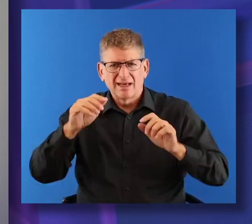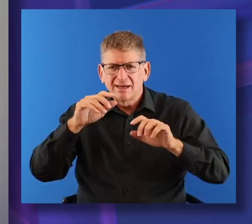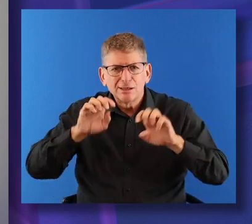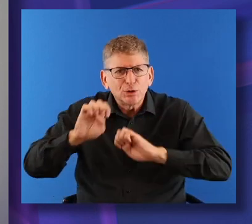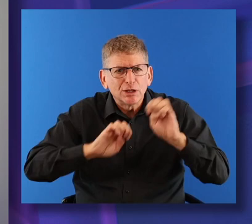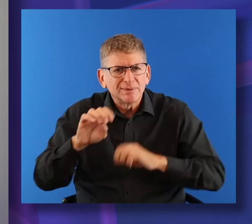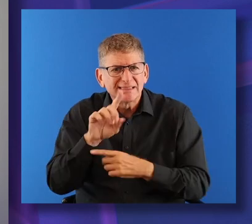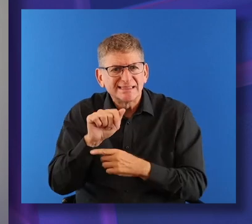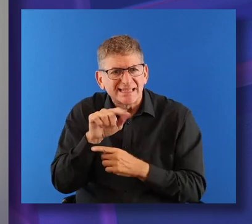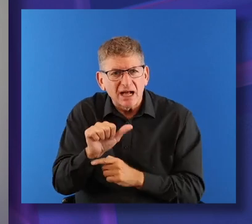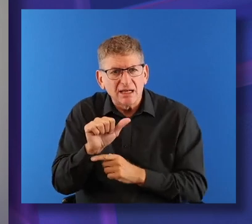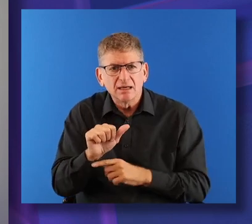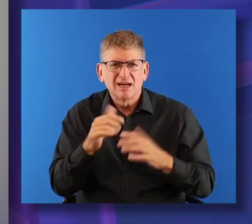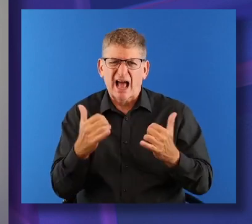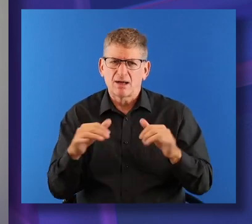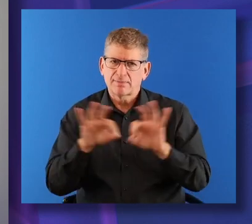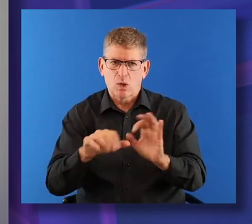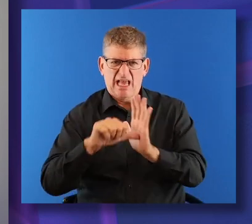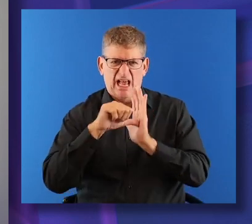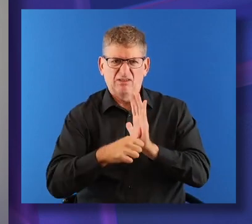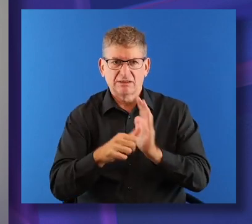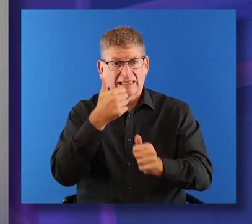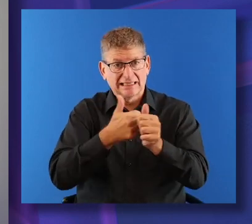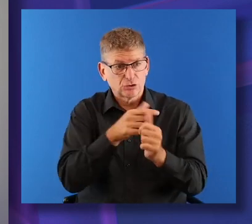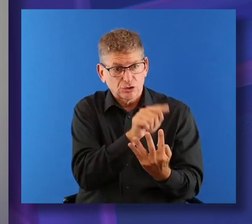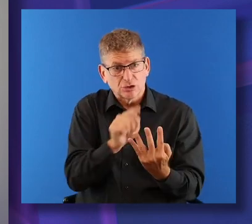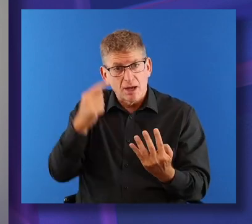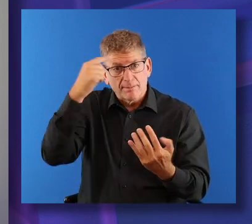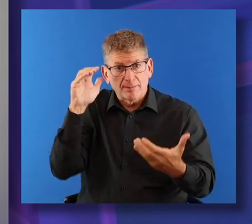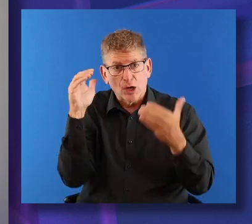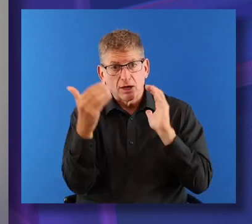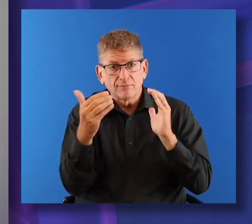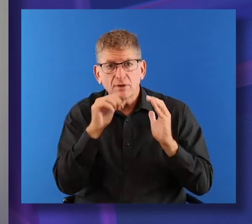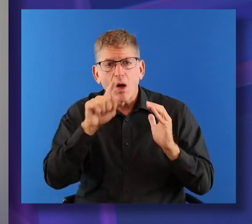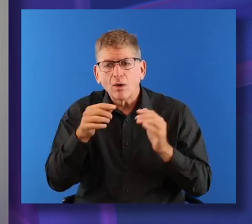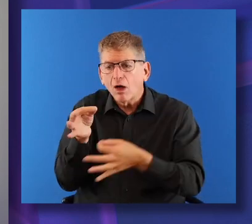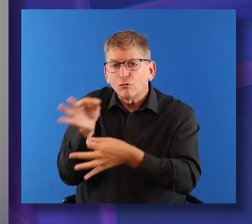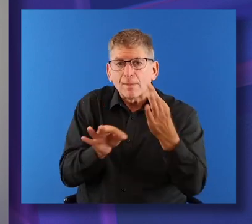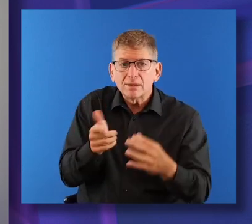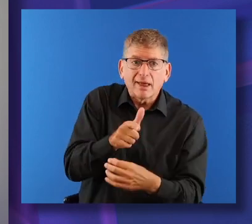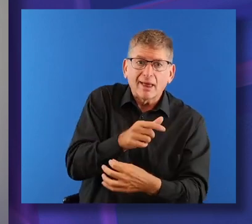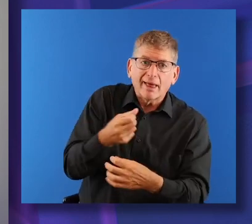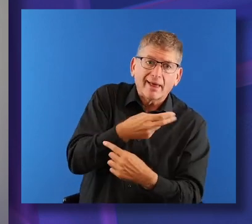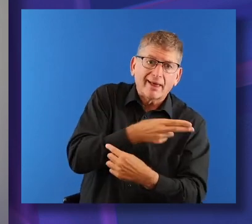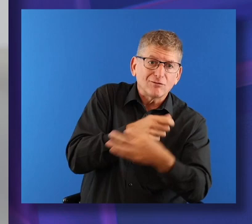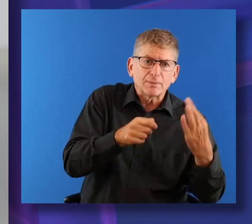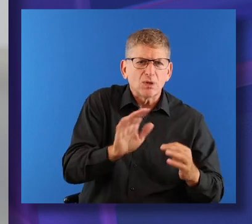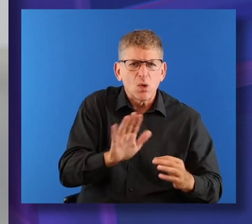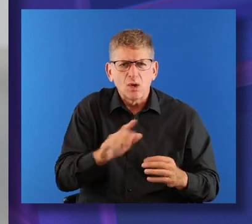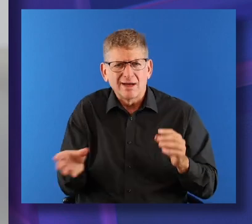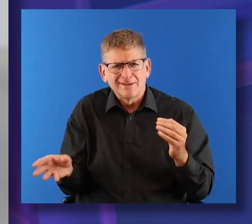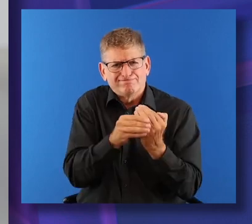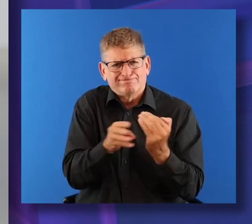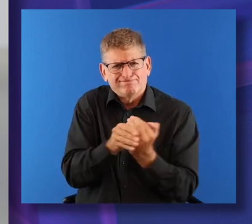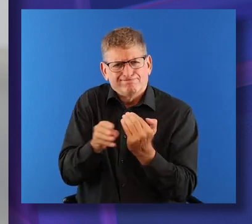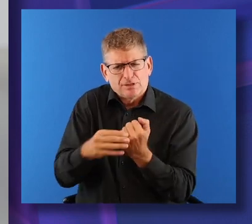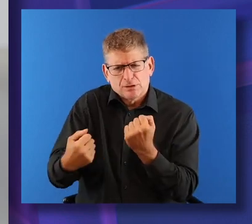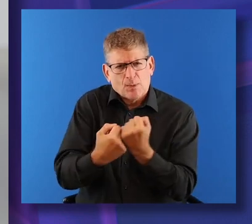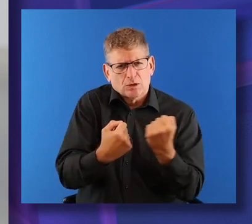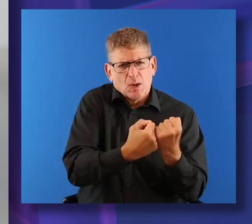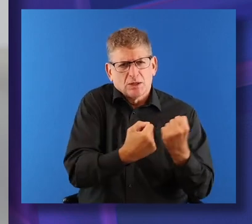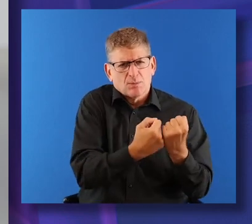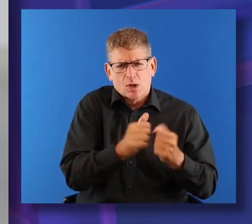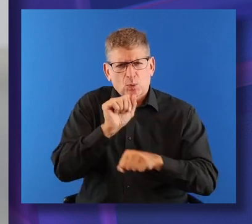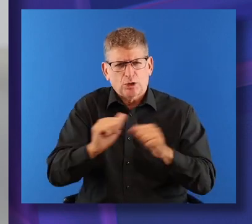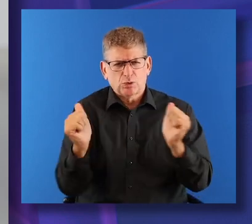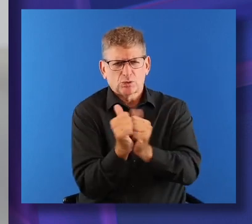not replace the previous ones, but rather these four paradigms are complementary and they work in unison. The pioneering